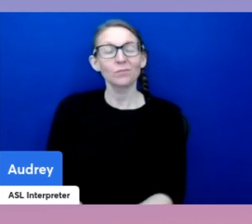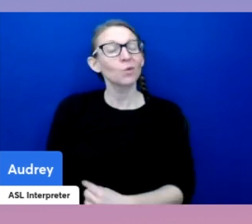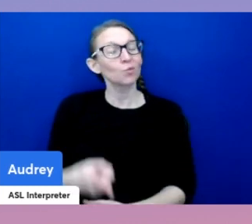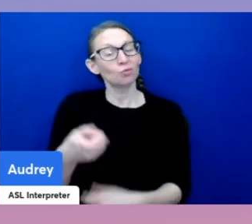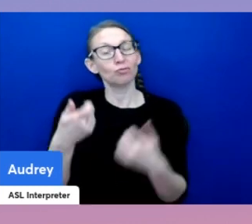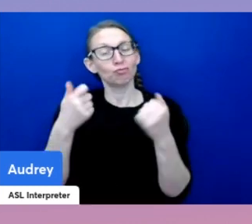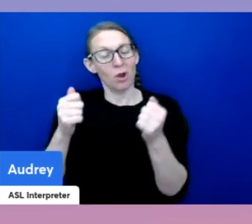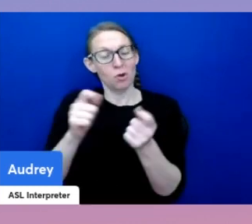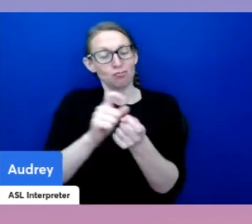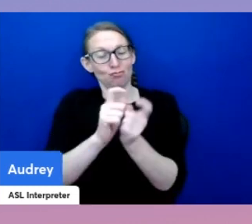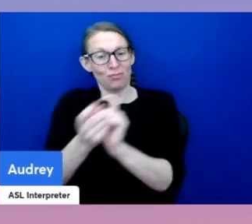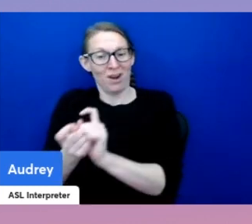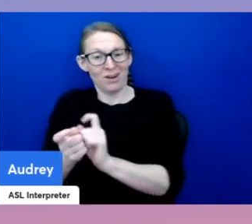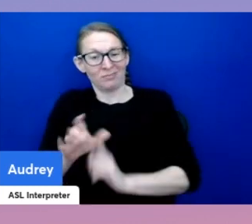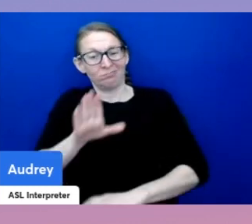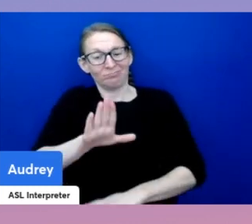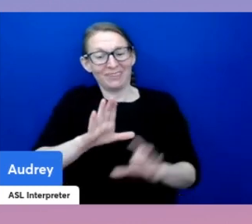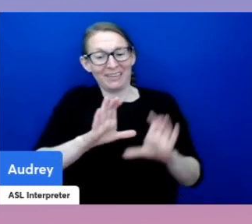a resources,